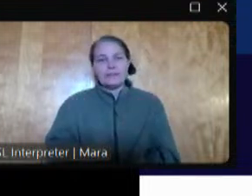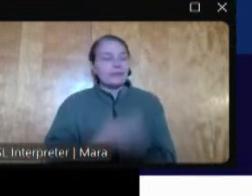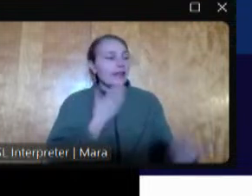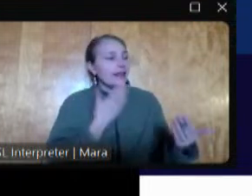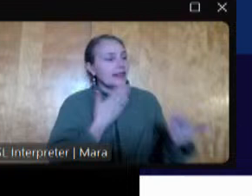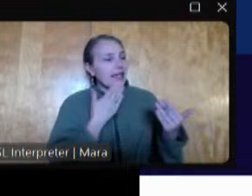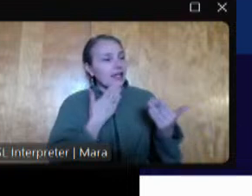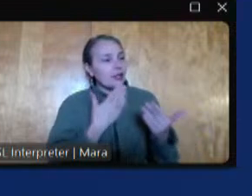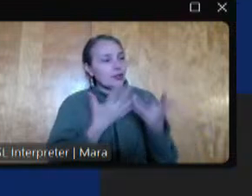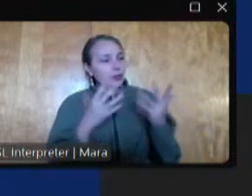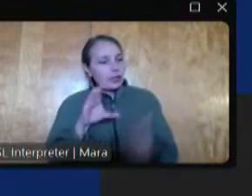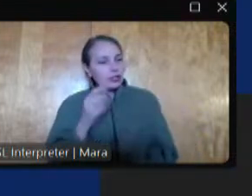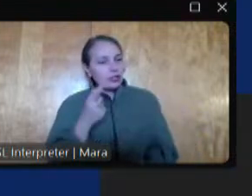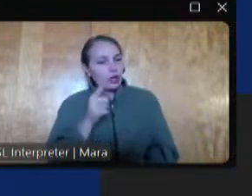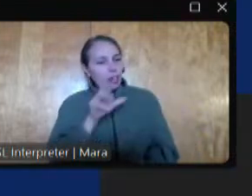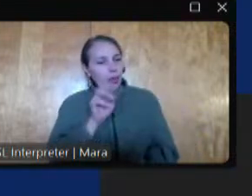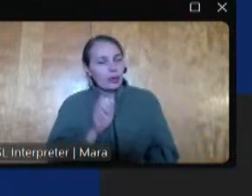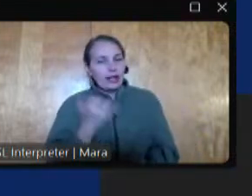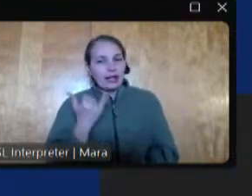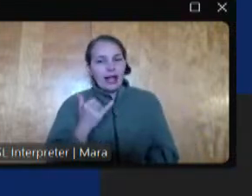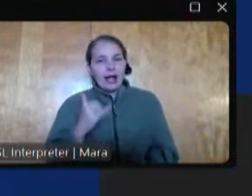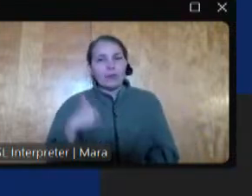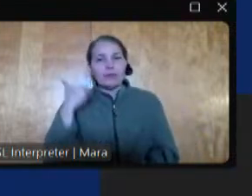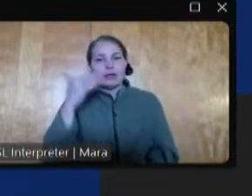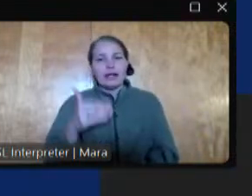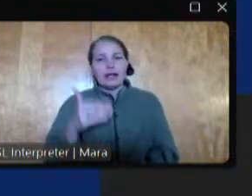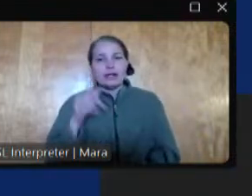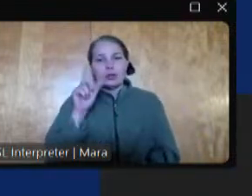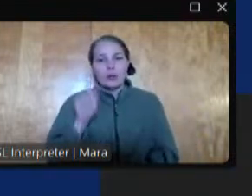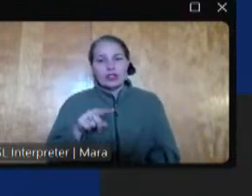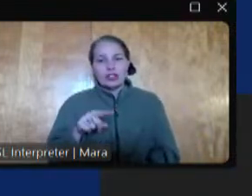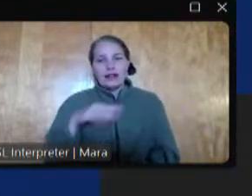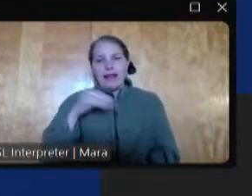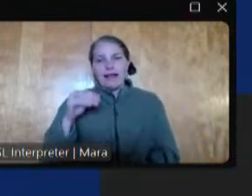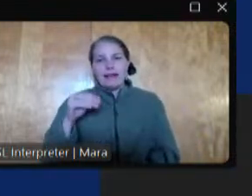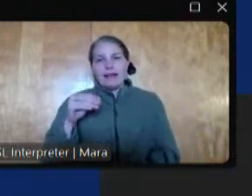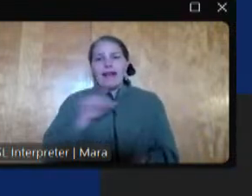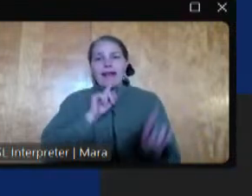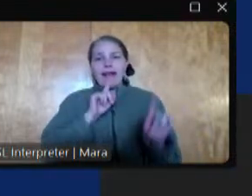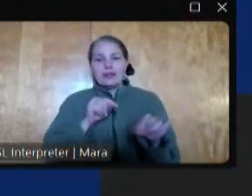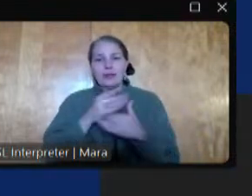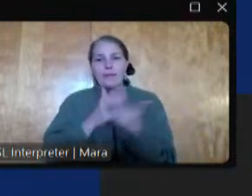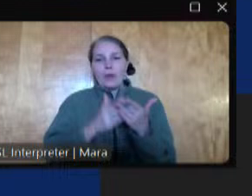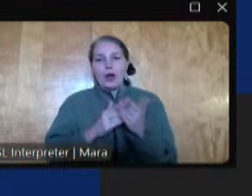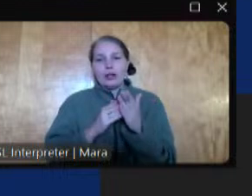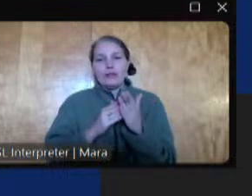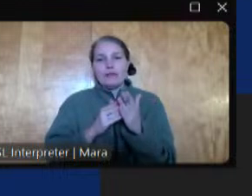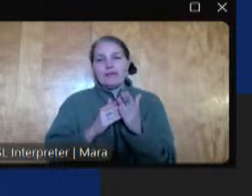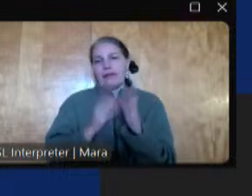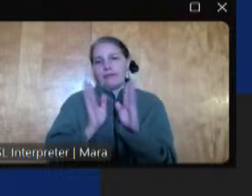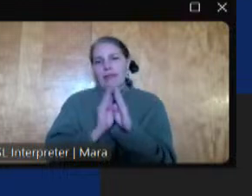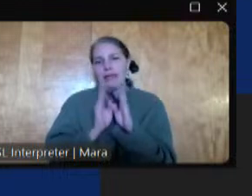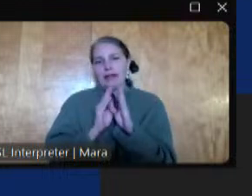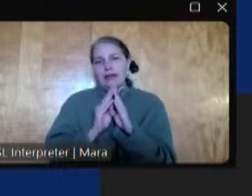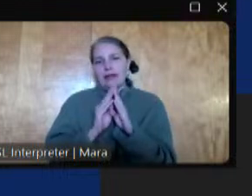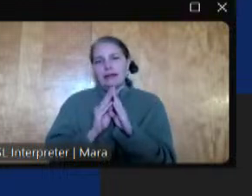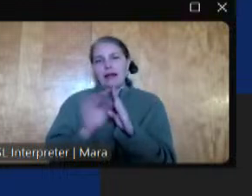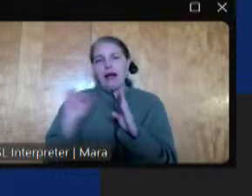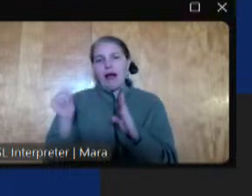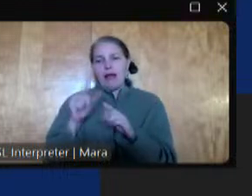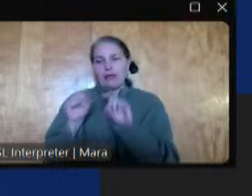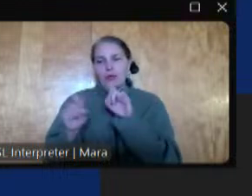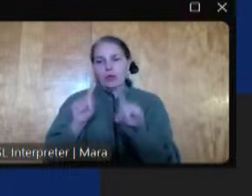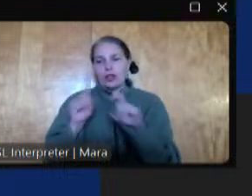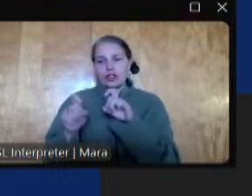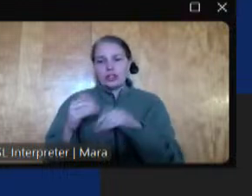very much, Chloe. And now we will move to the question and answer portion of the evening. The following questions were submitted ahead of